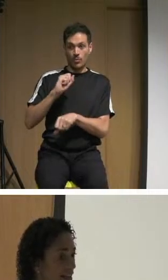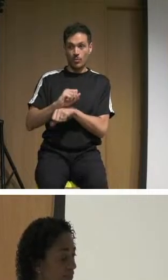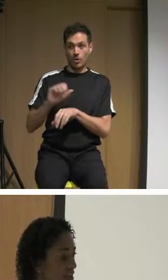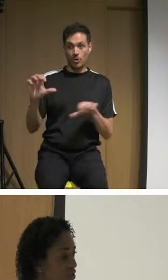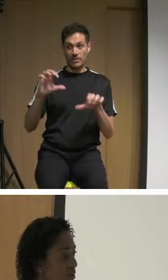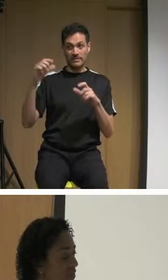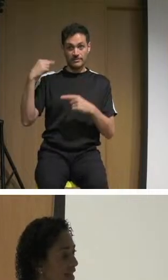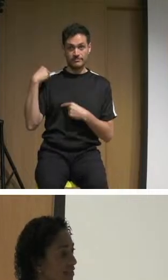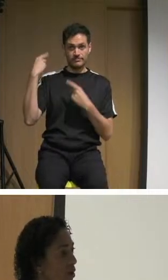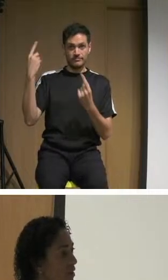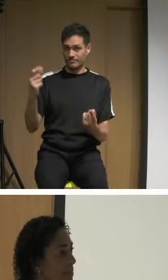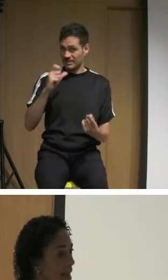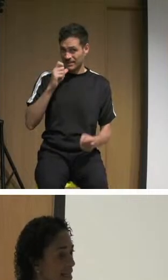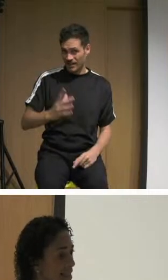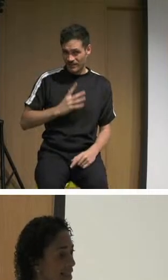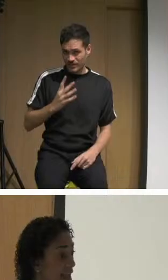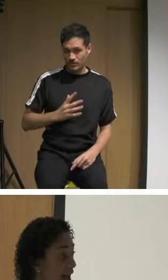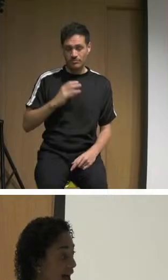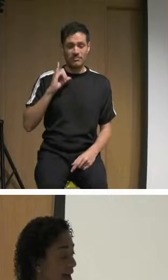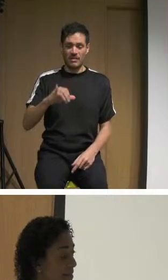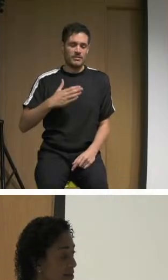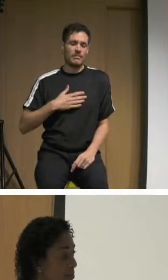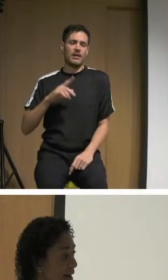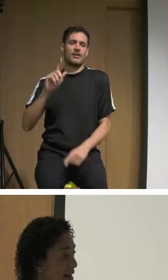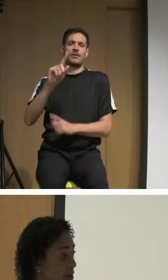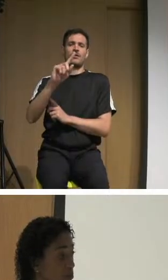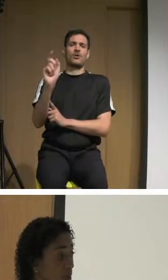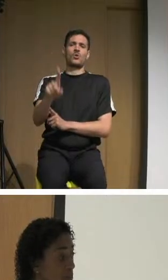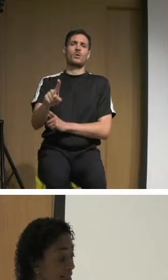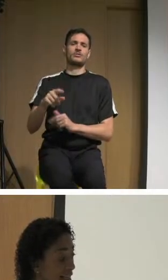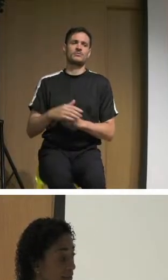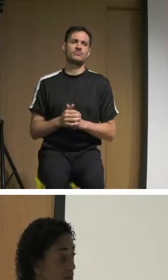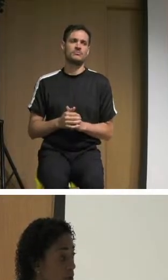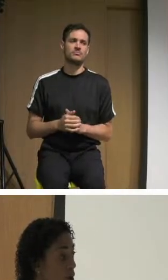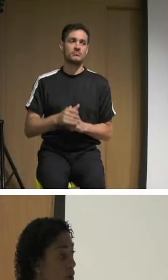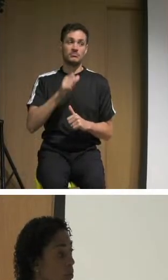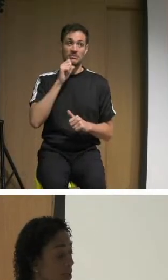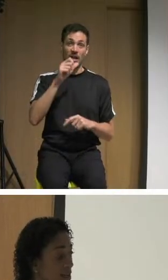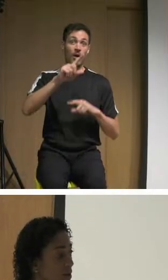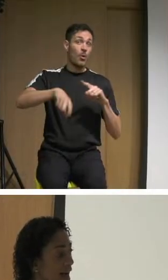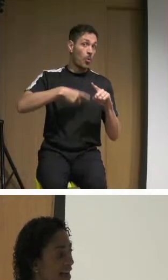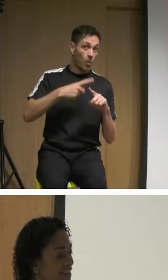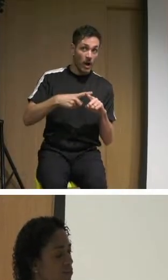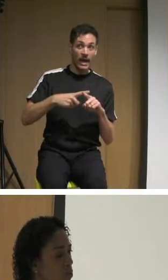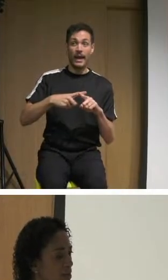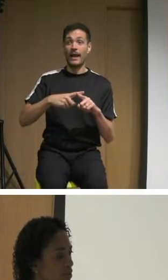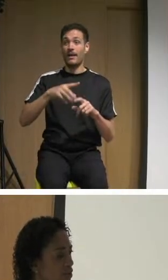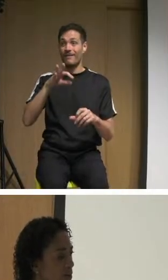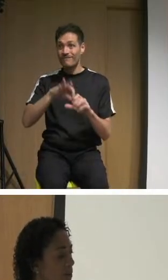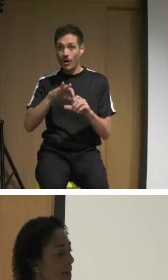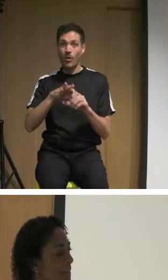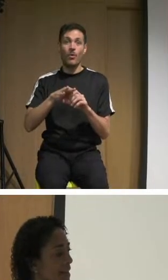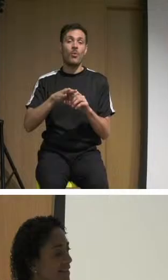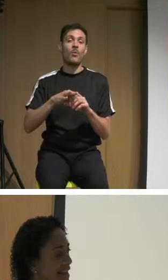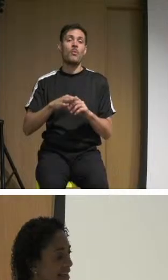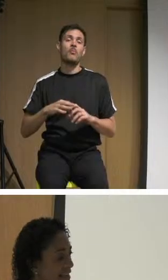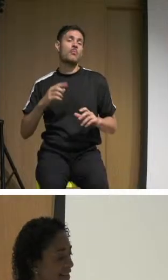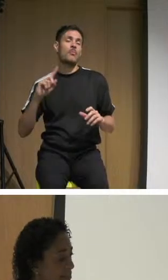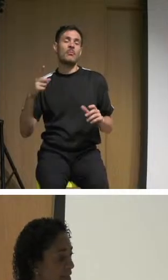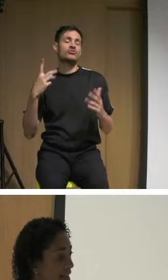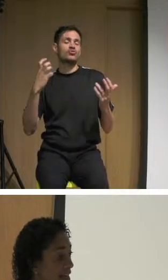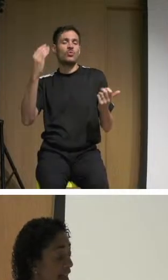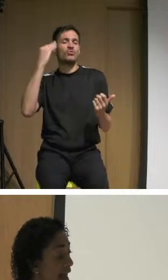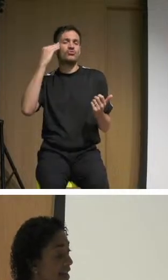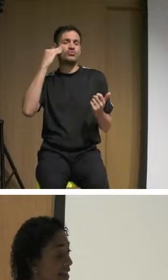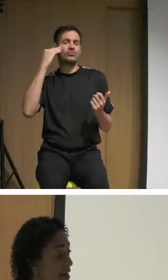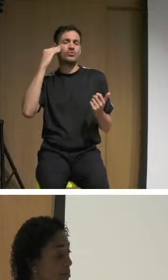not official? That's all I'm asking. I'm not opining on when we take a vote or when we don't. I just want to know, because that is